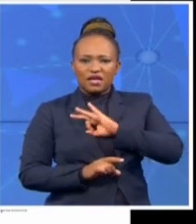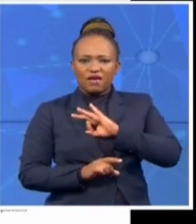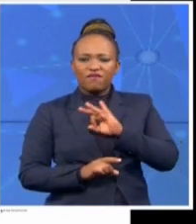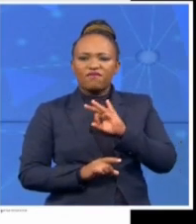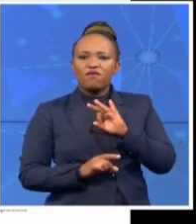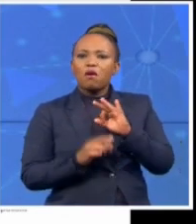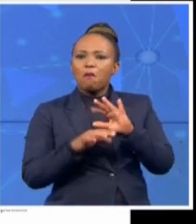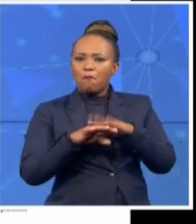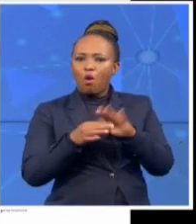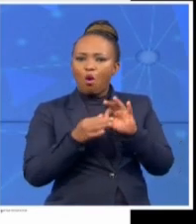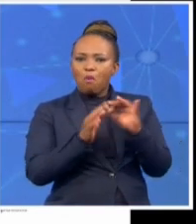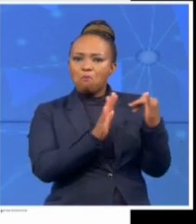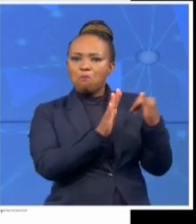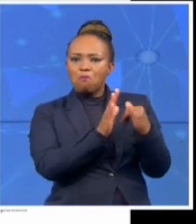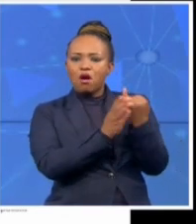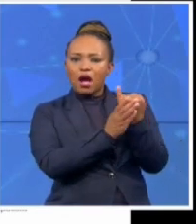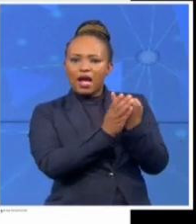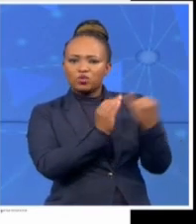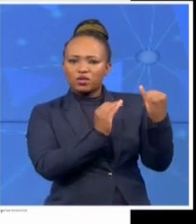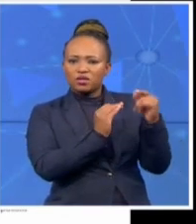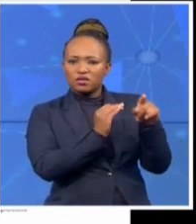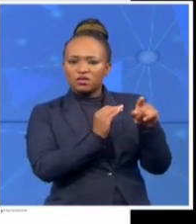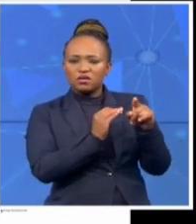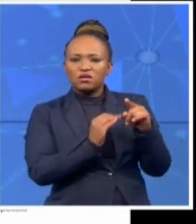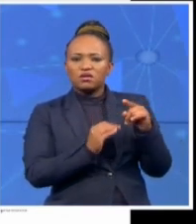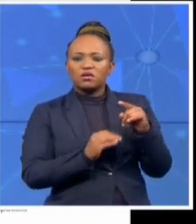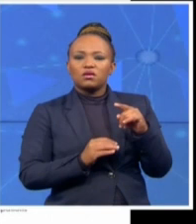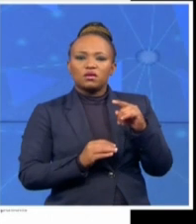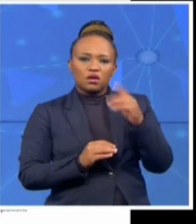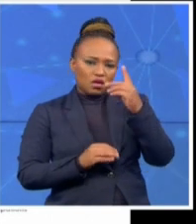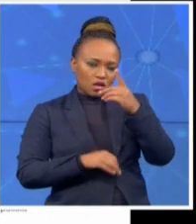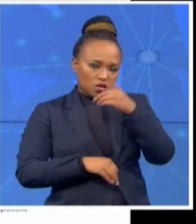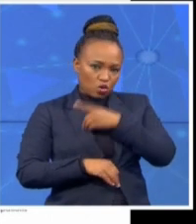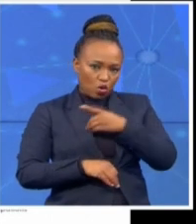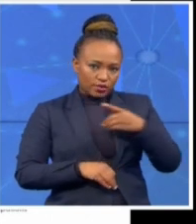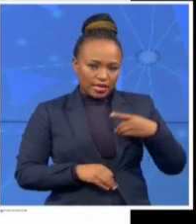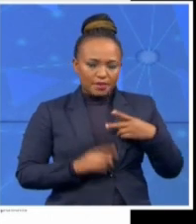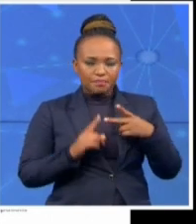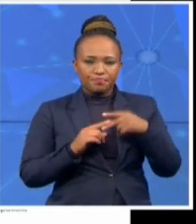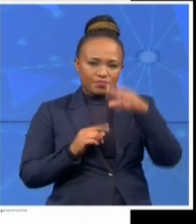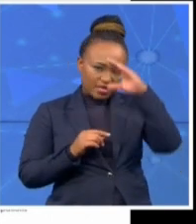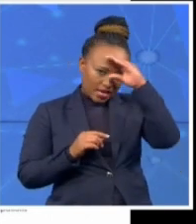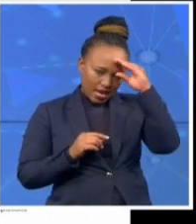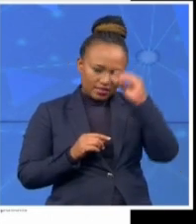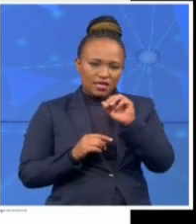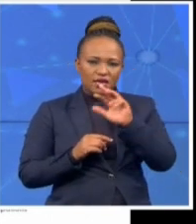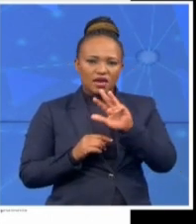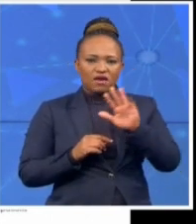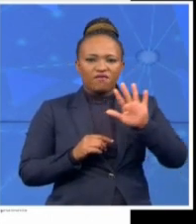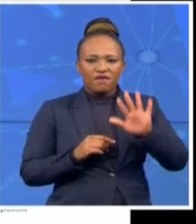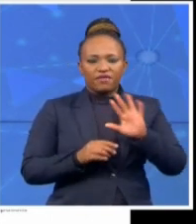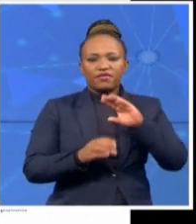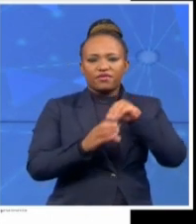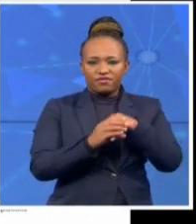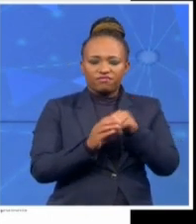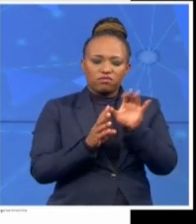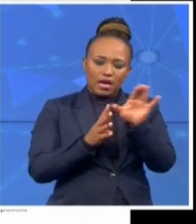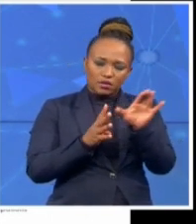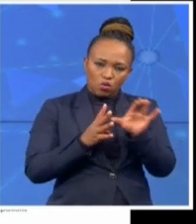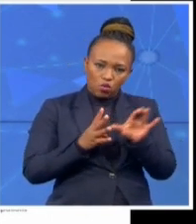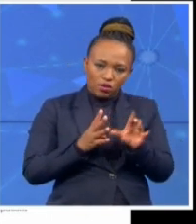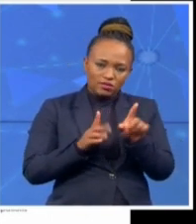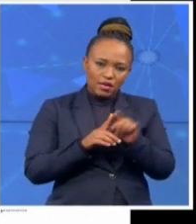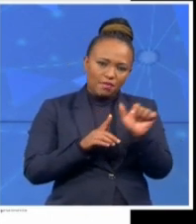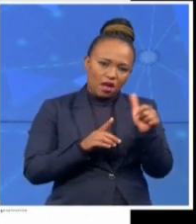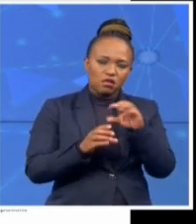staff, 995 of that was doctors, nurses, and other categories. So we still had some problems with delivering healthcare